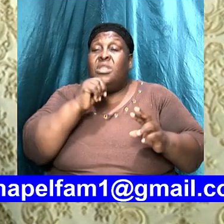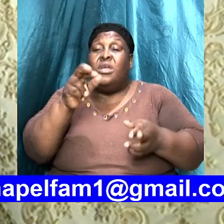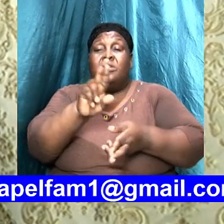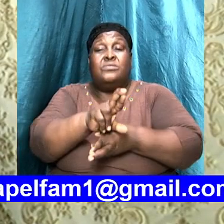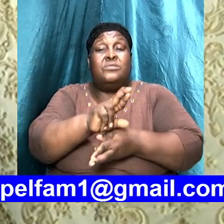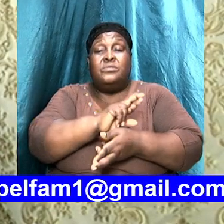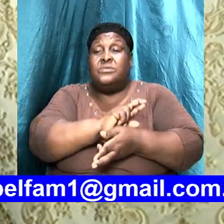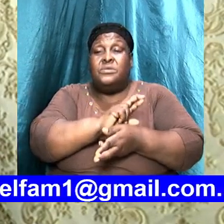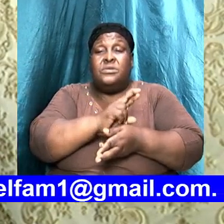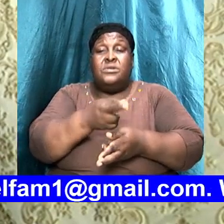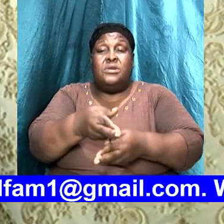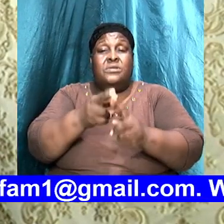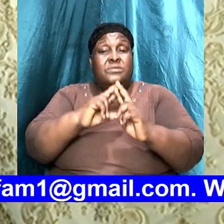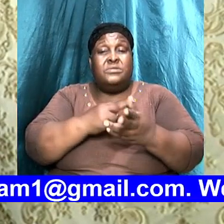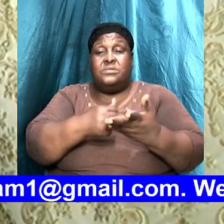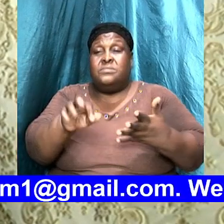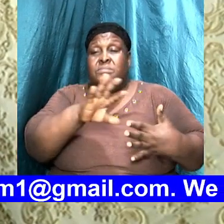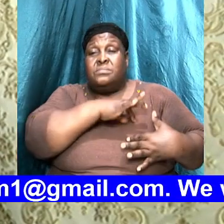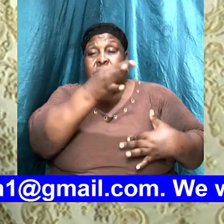the Holy Ghost